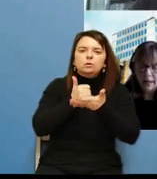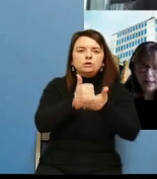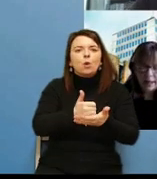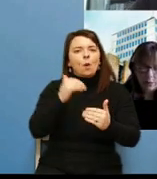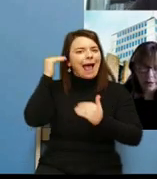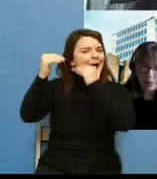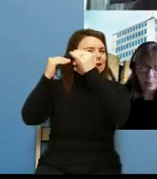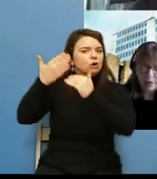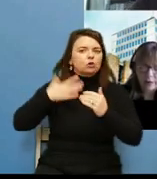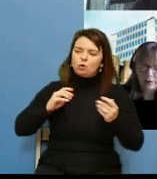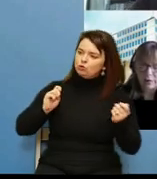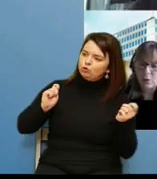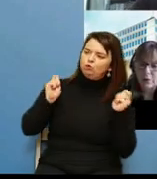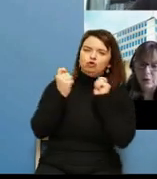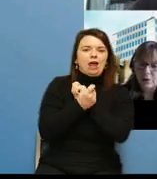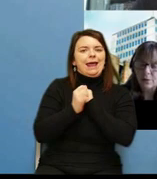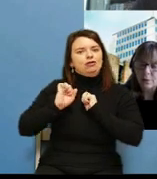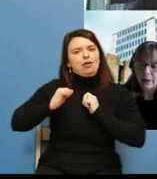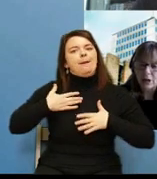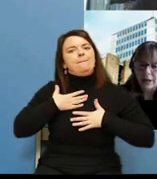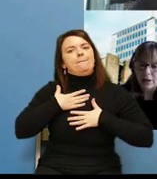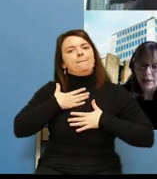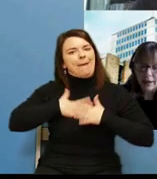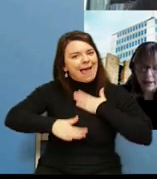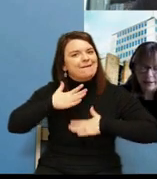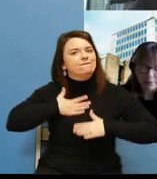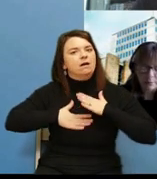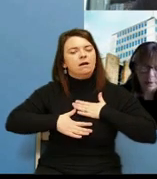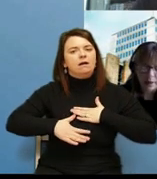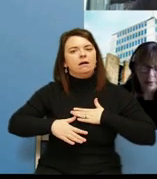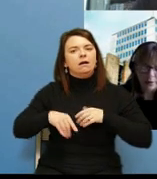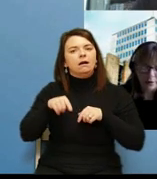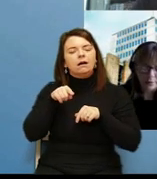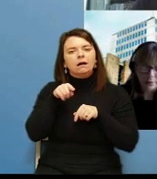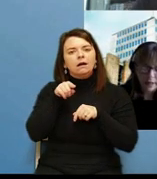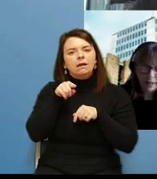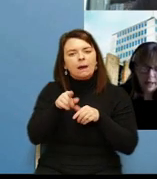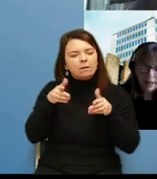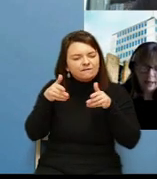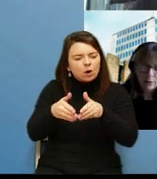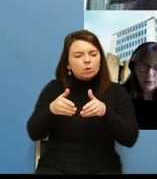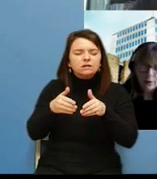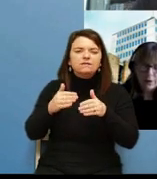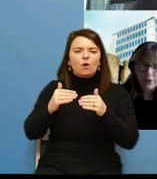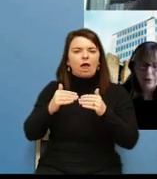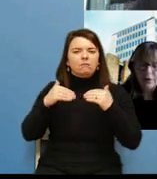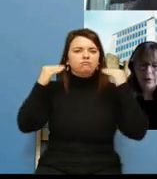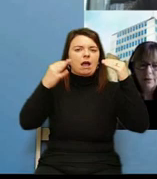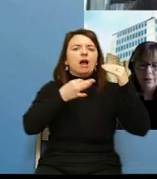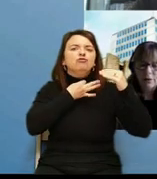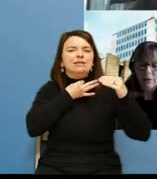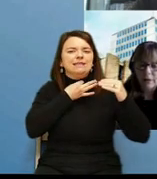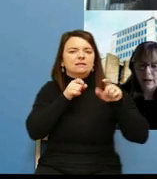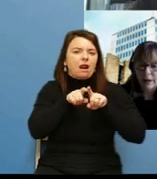on how we can support adults who want to make changes in their behaviours. And that would focus on